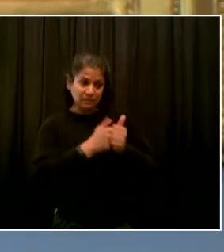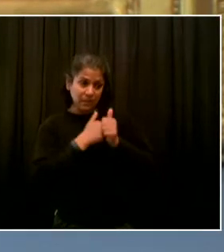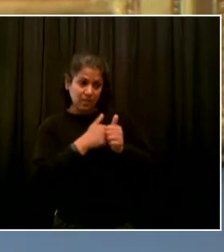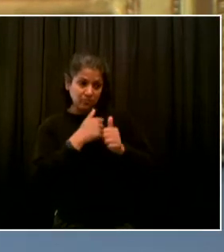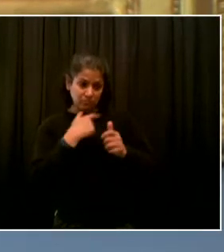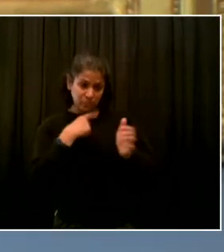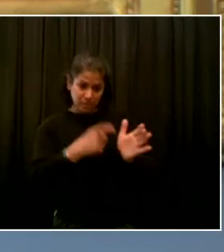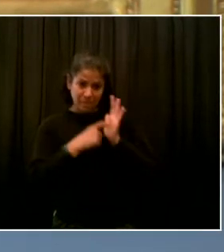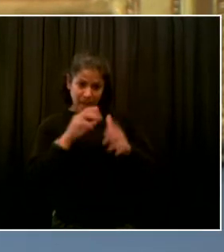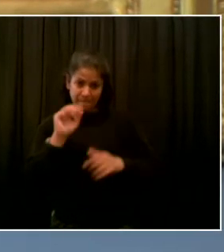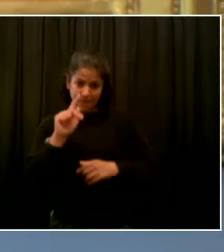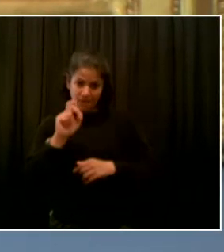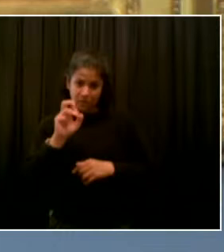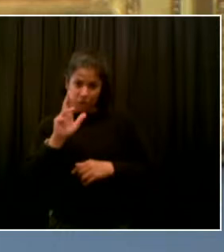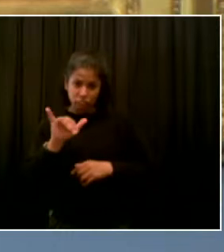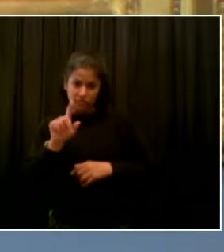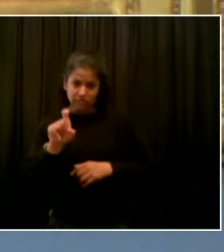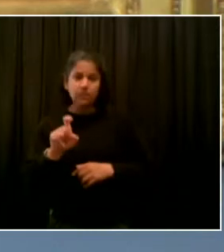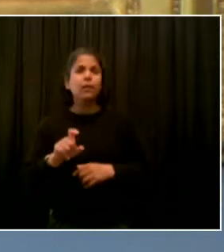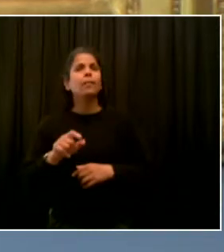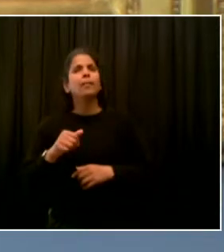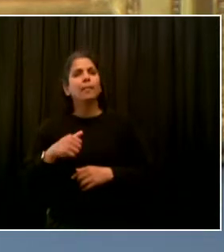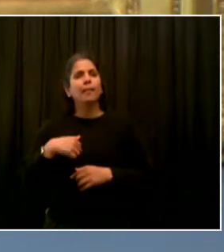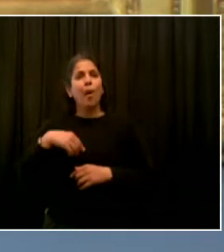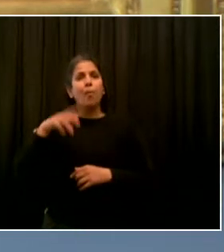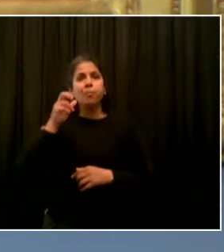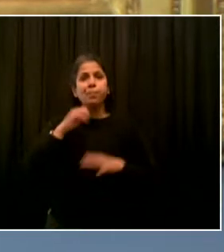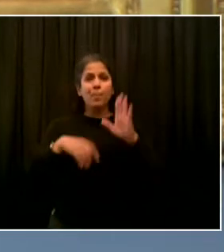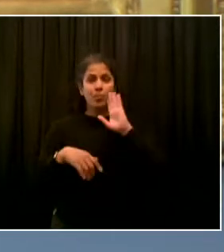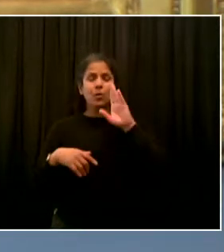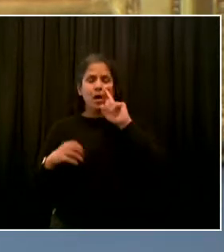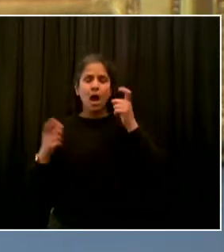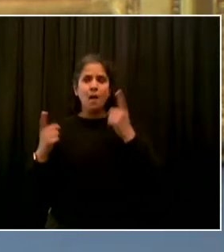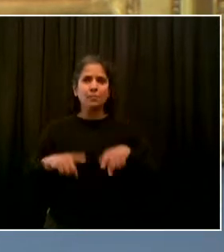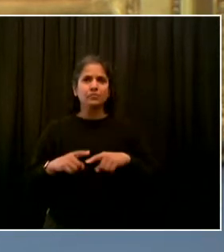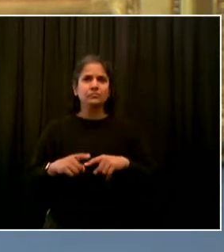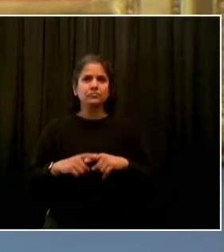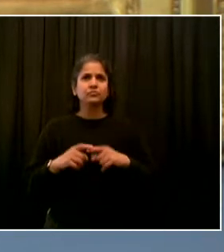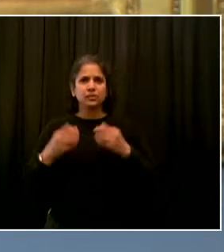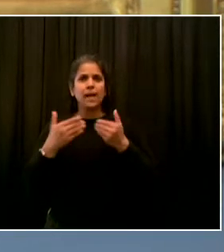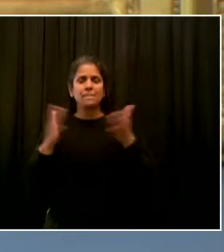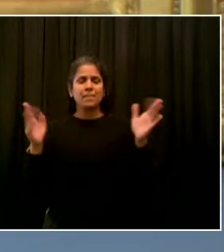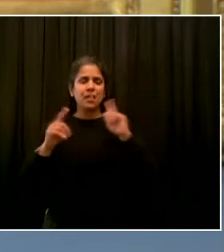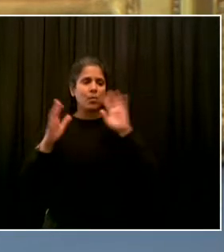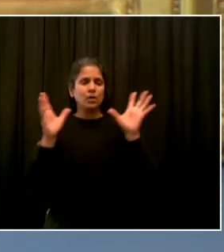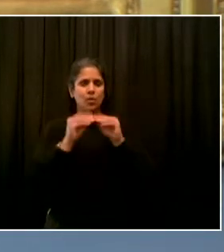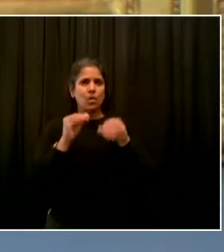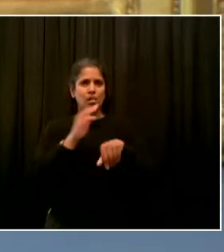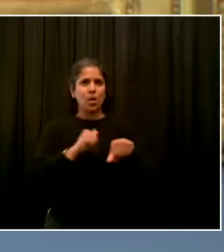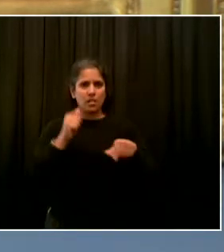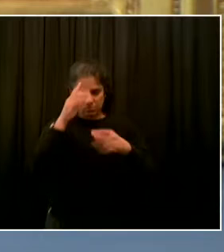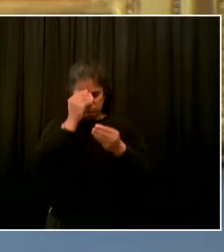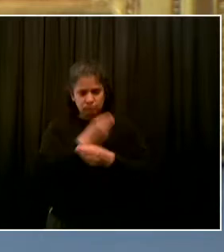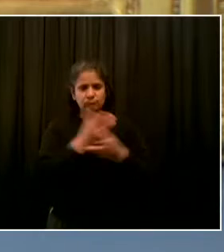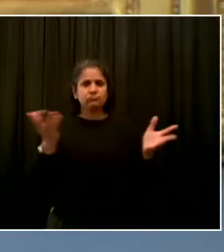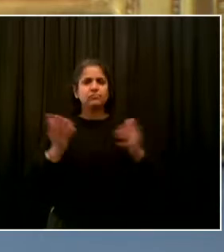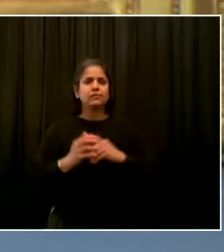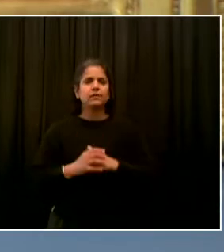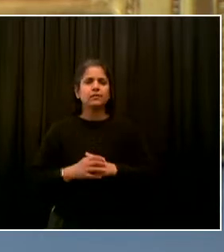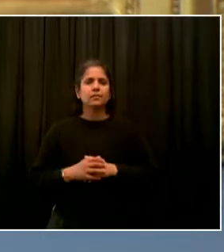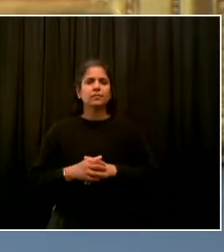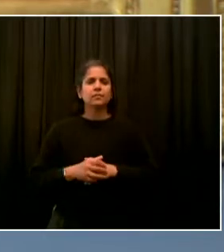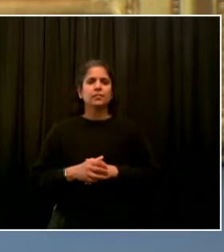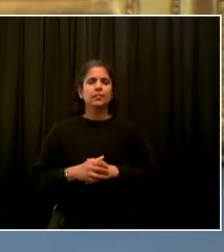I make that notification, we're making notification at a public briefing. When I'm there, I'll let you know. Do you have a timeline for making that decision? No.